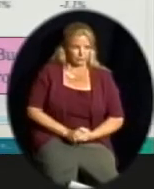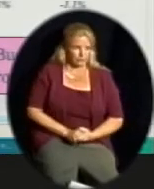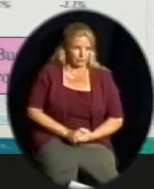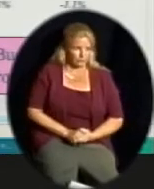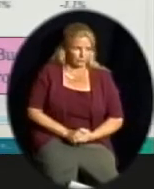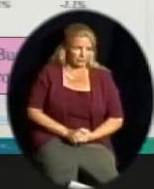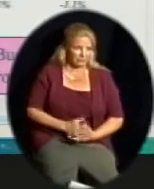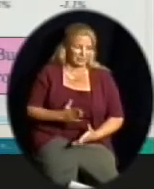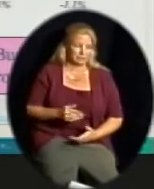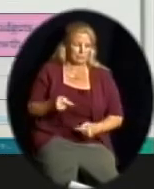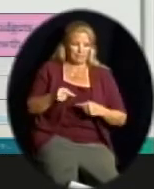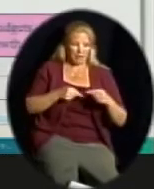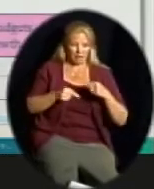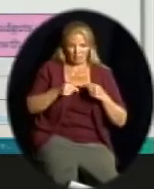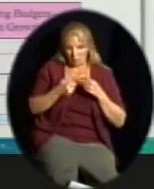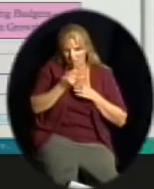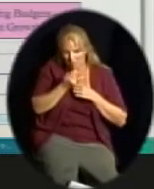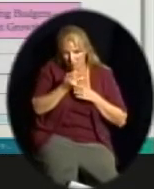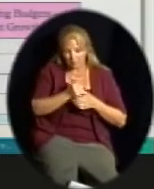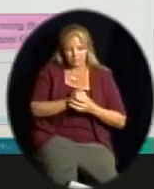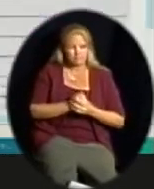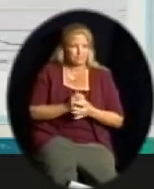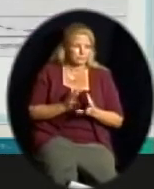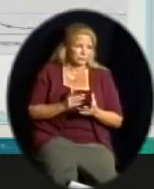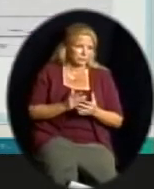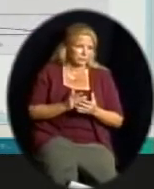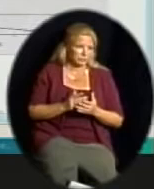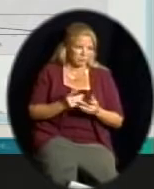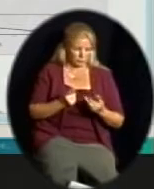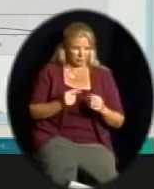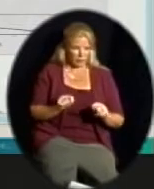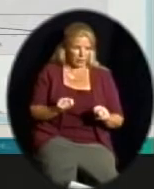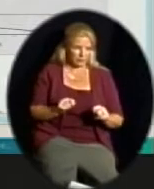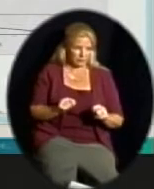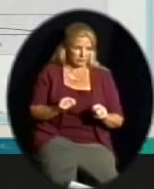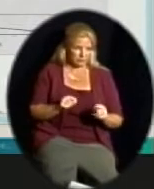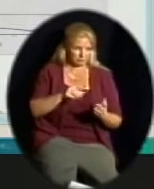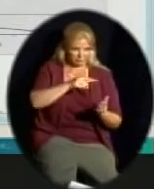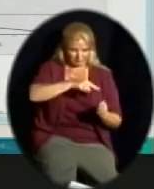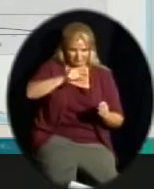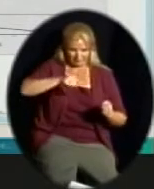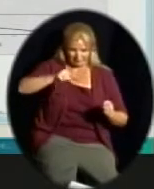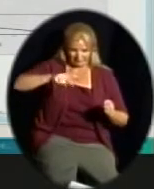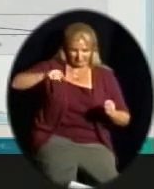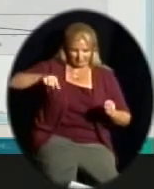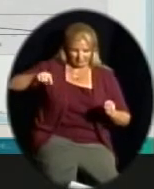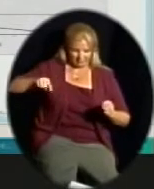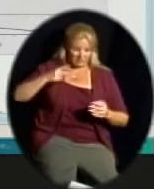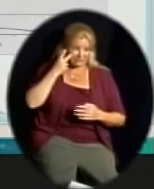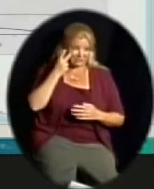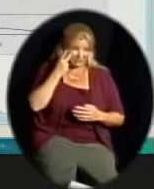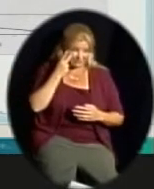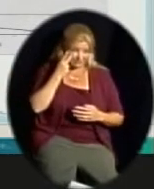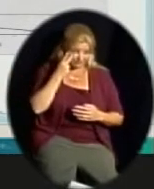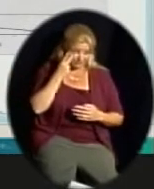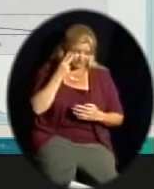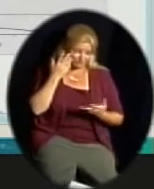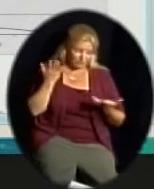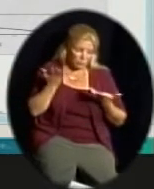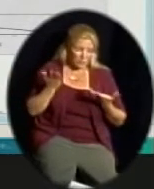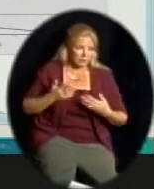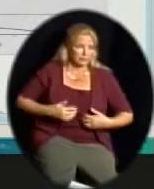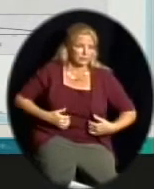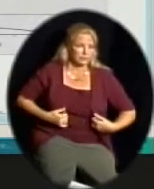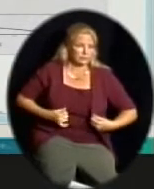Then backing out a little bit, what we've tried to do is graph that, and what we see here is simply, once